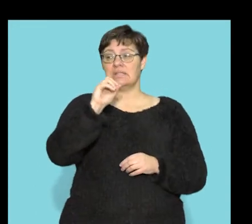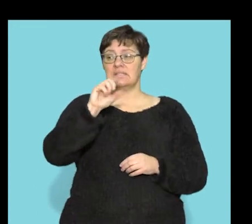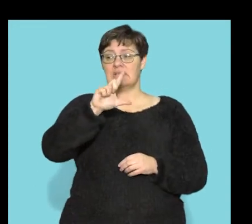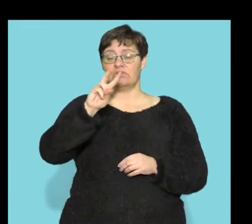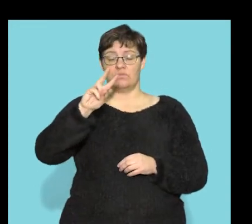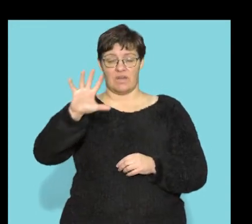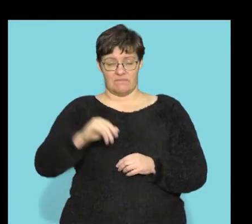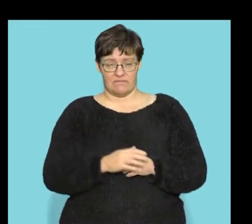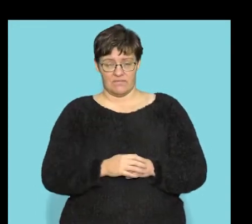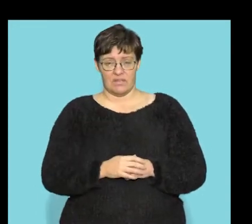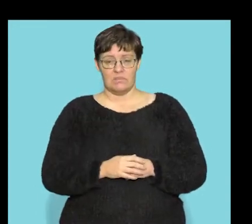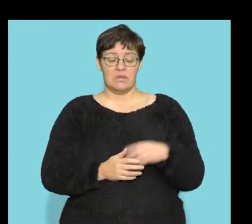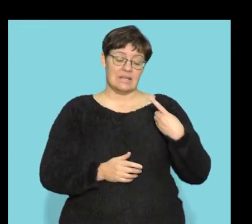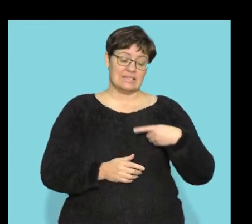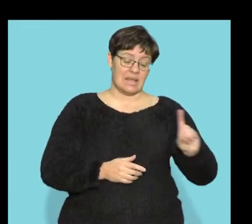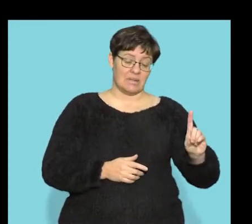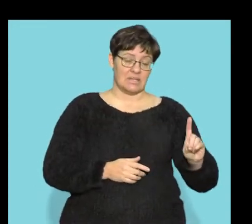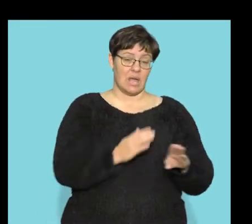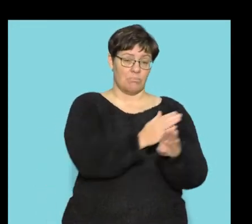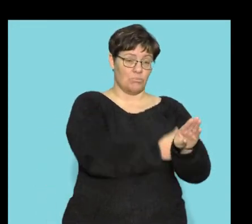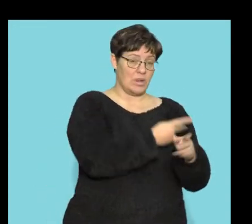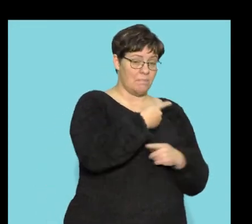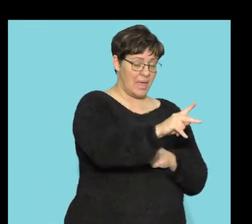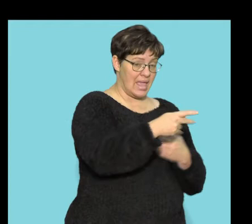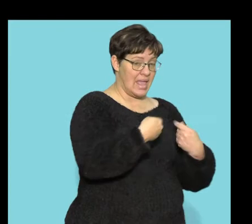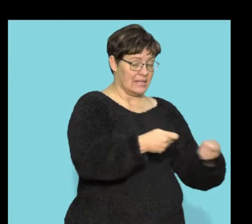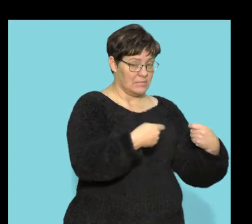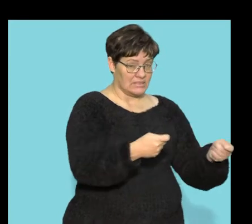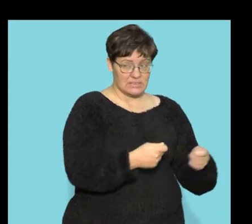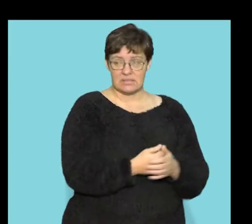entry? Debit prepaid expenses with